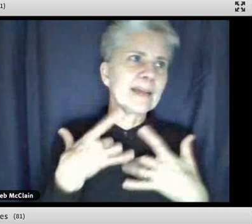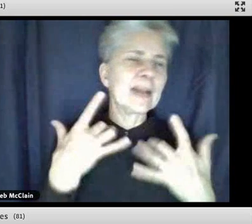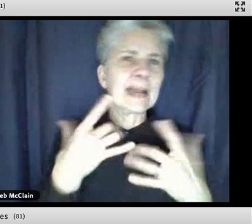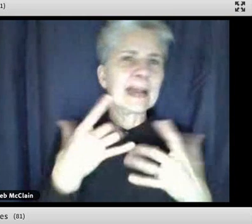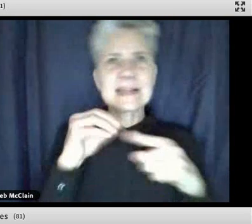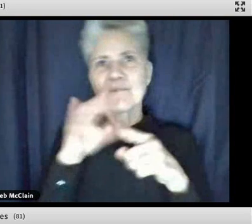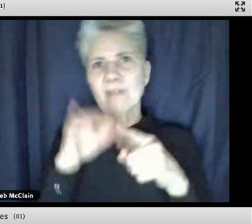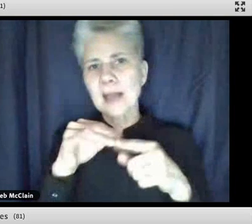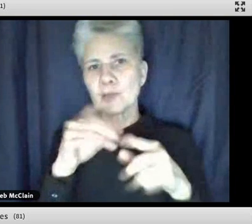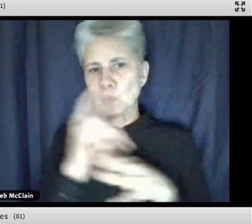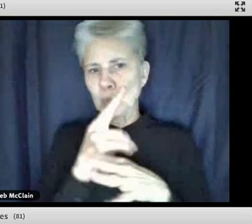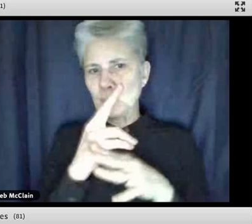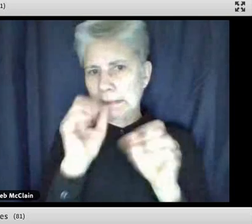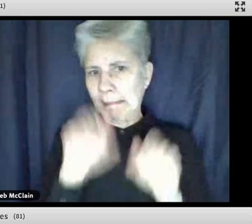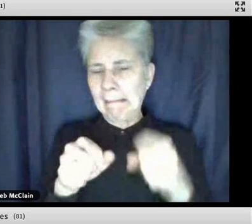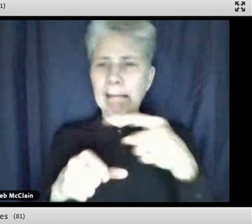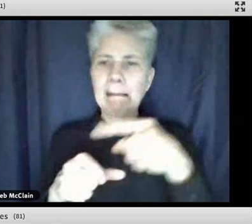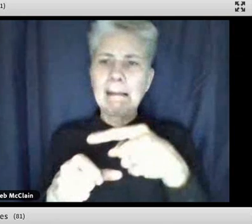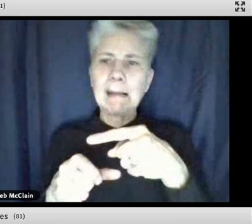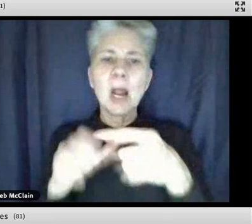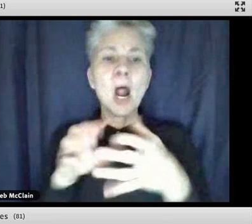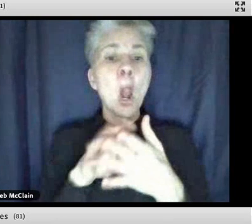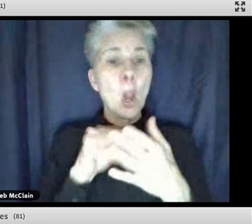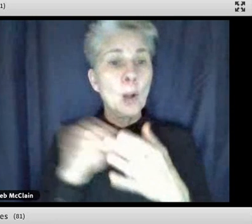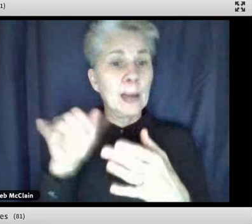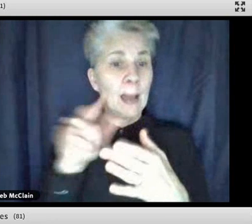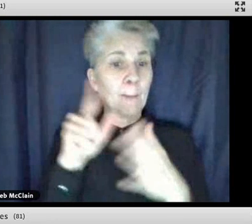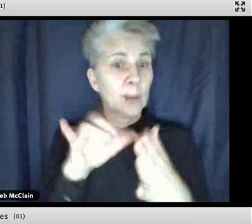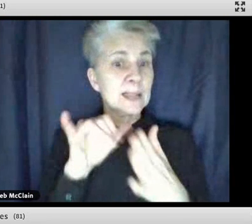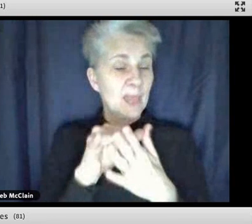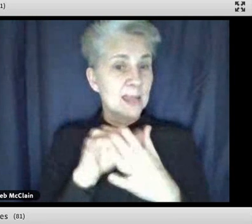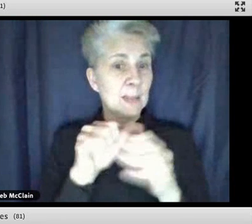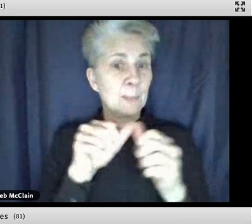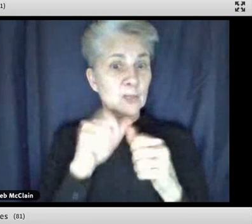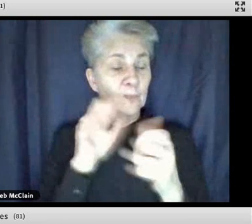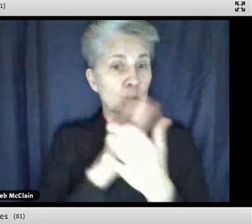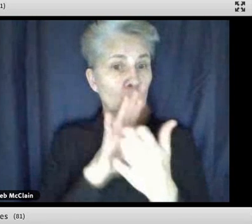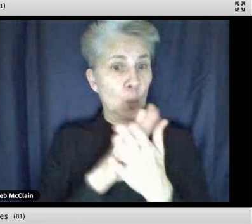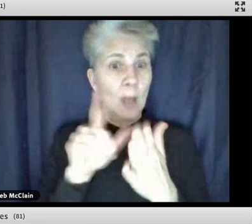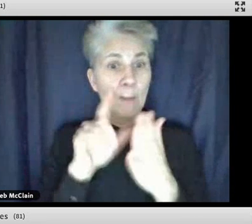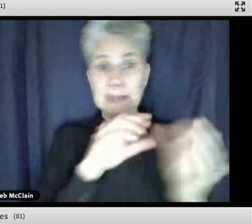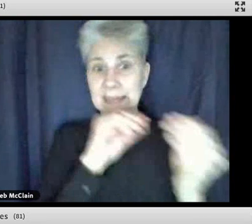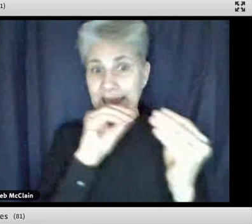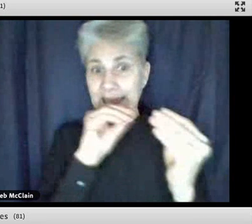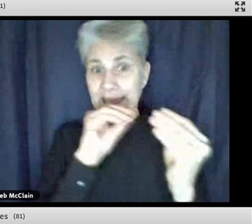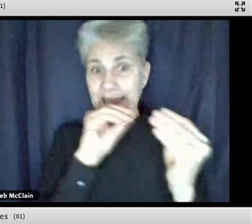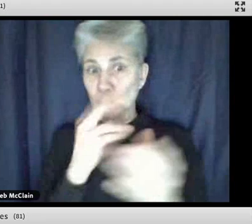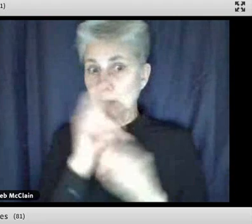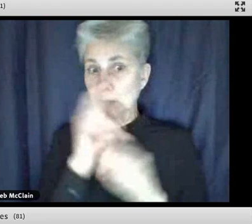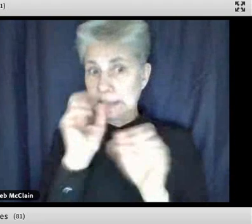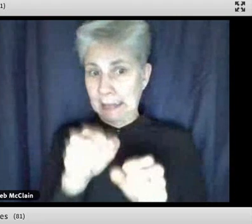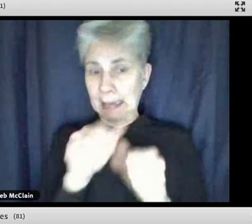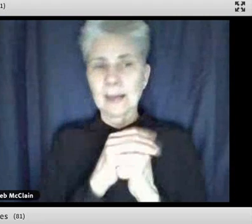to. There's a Learning Librarians, which is a place for school librarians and teachers. Also, there's